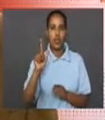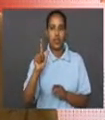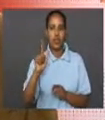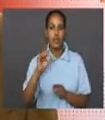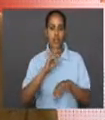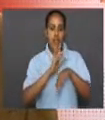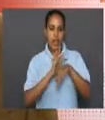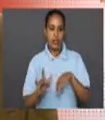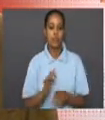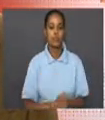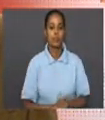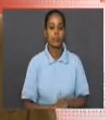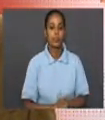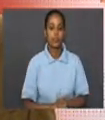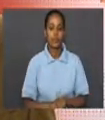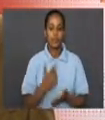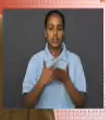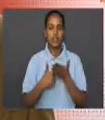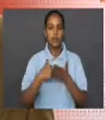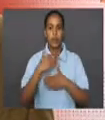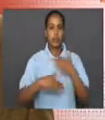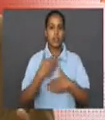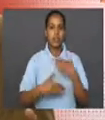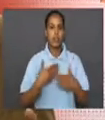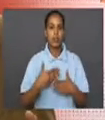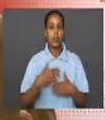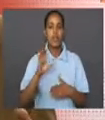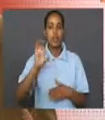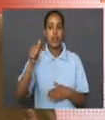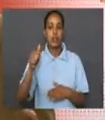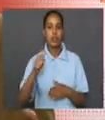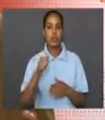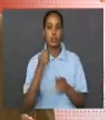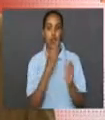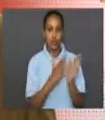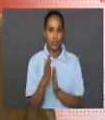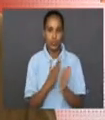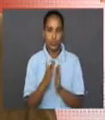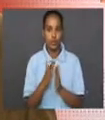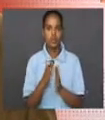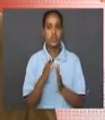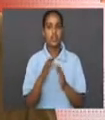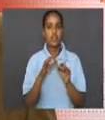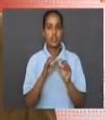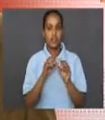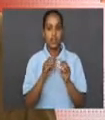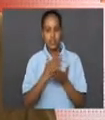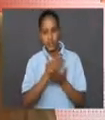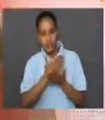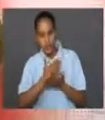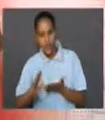in a vacuum. In this process, the calcium that is produced is distilled